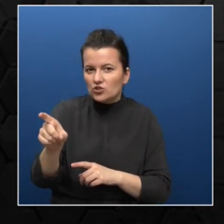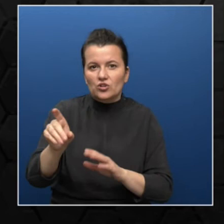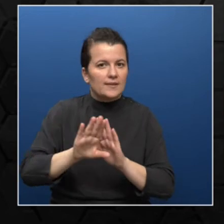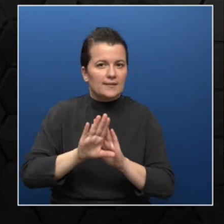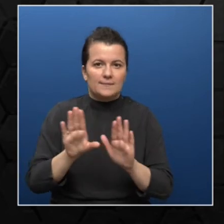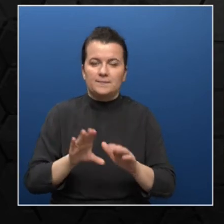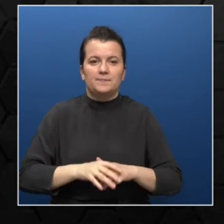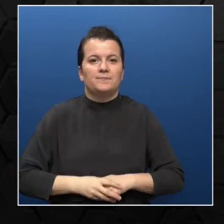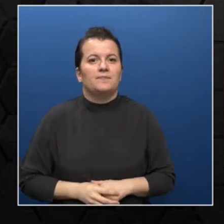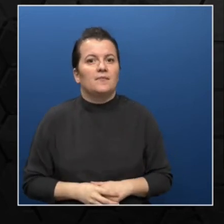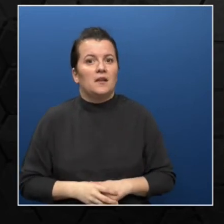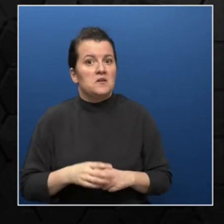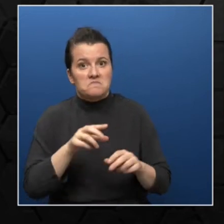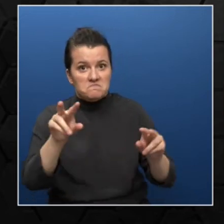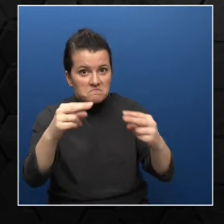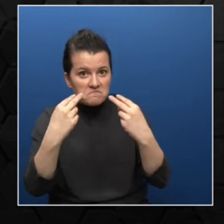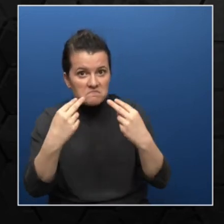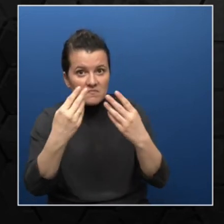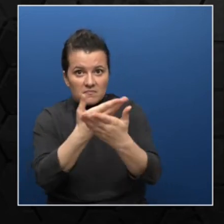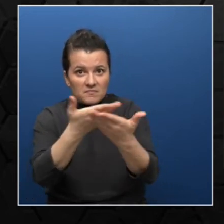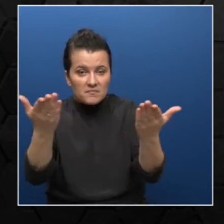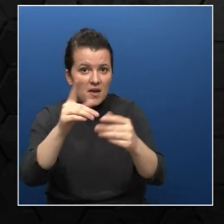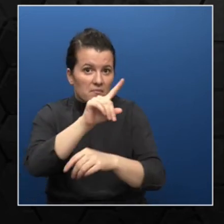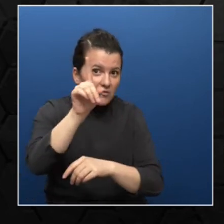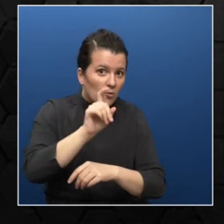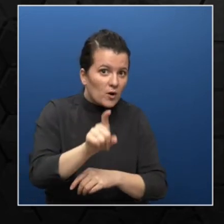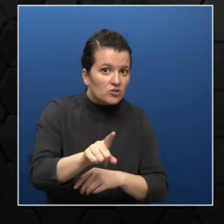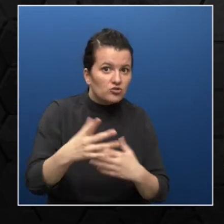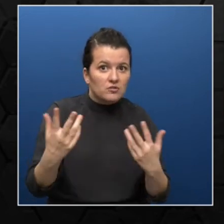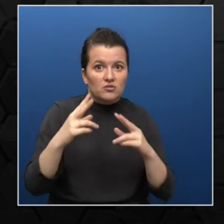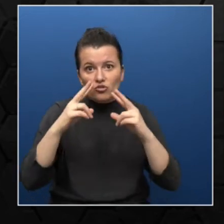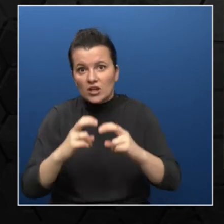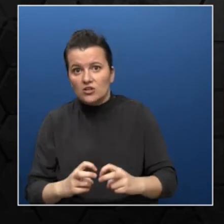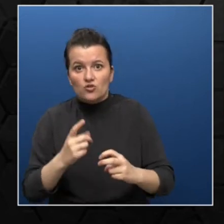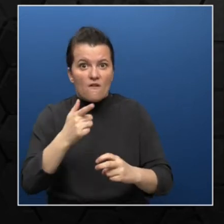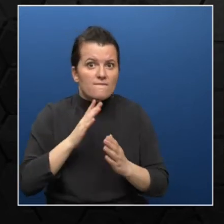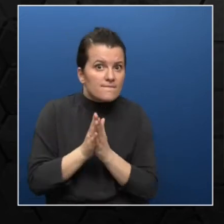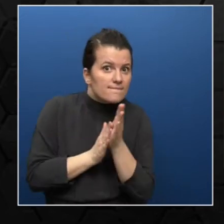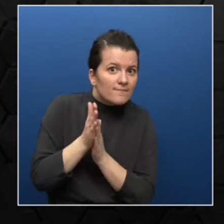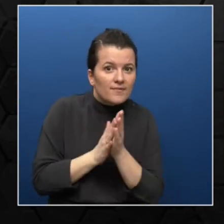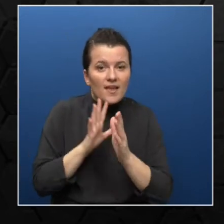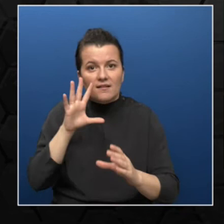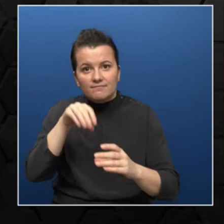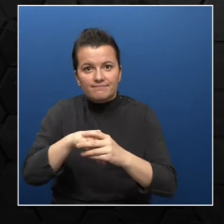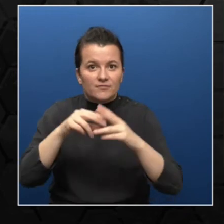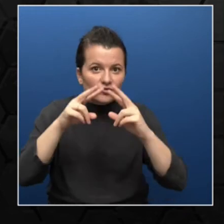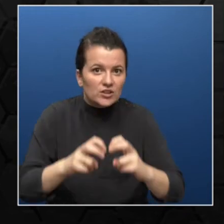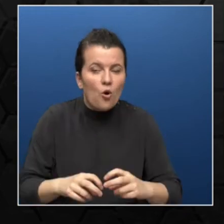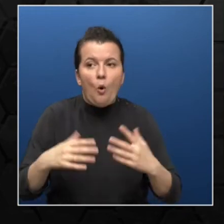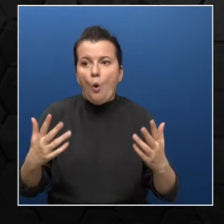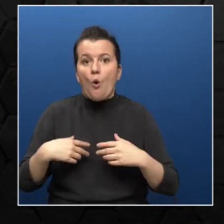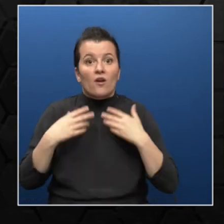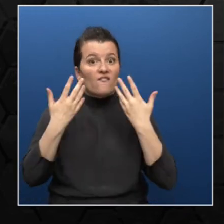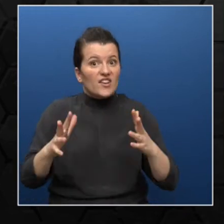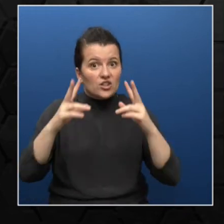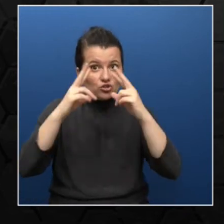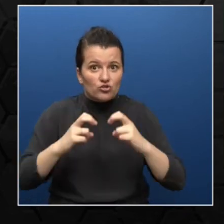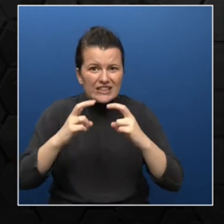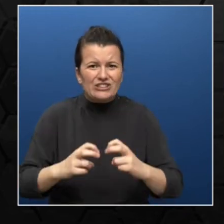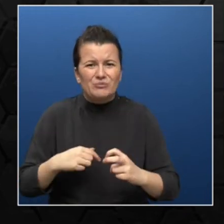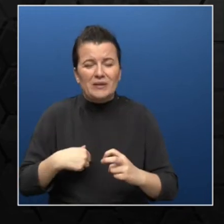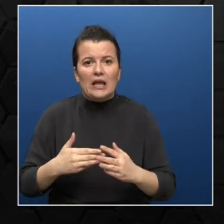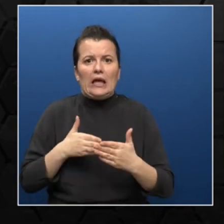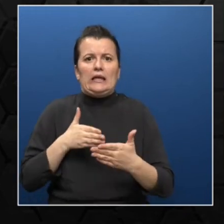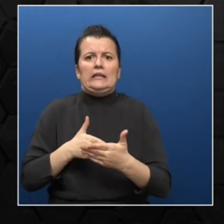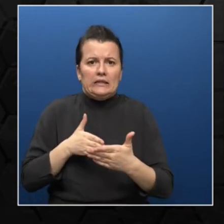fire away. If you have any questions related to research, you want to get started with research, or you are right now struggling with the initial phases, anything you'd like